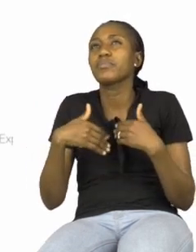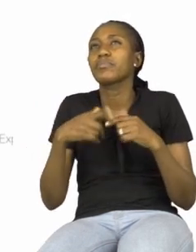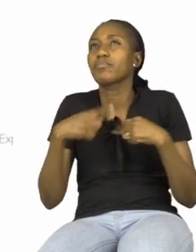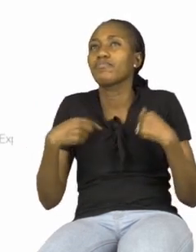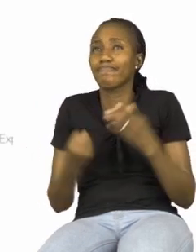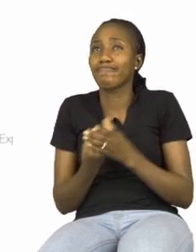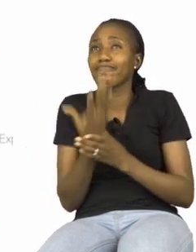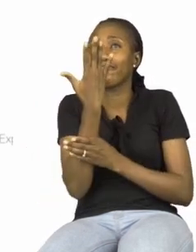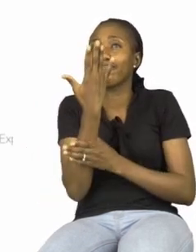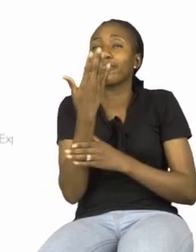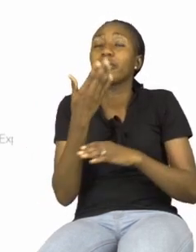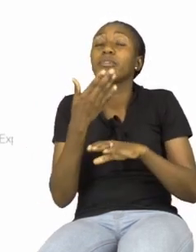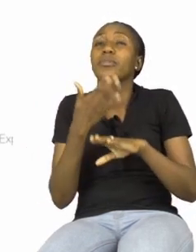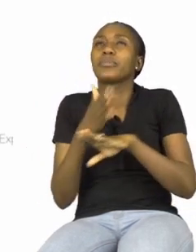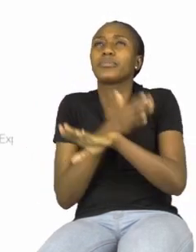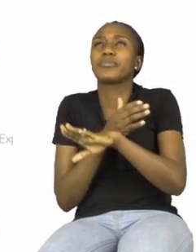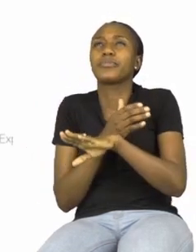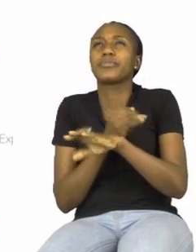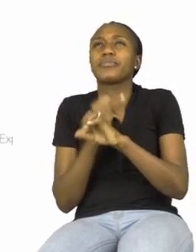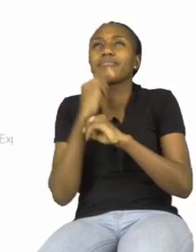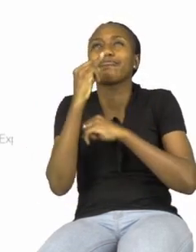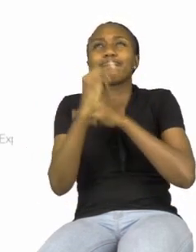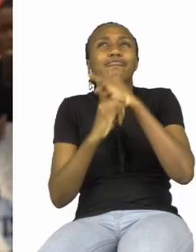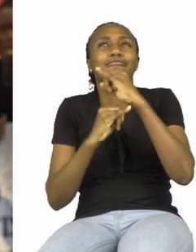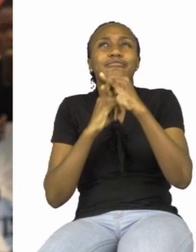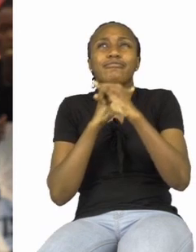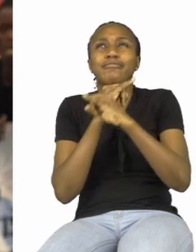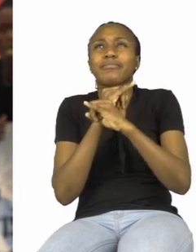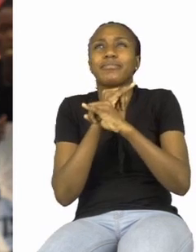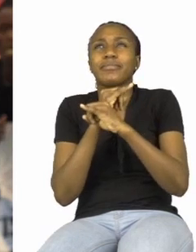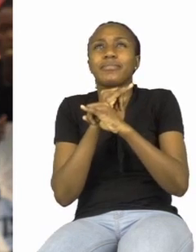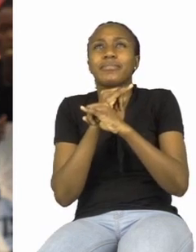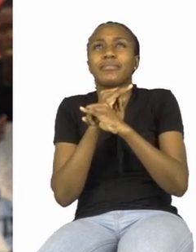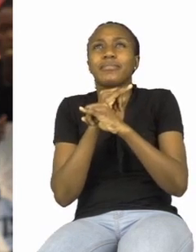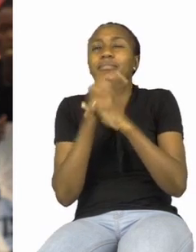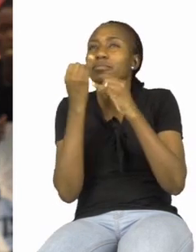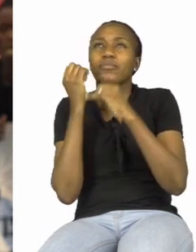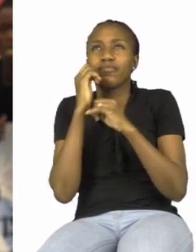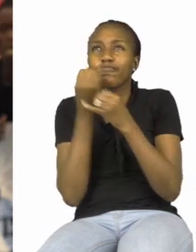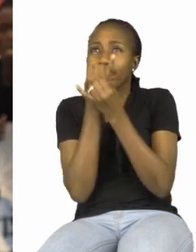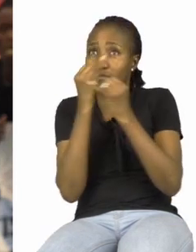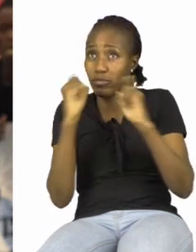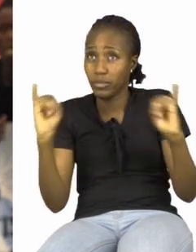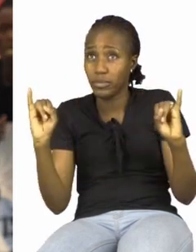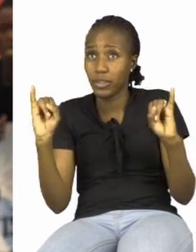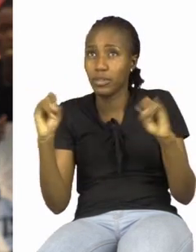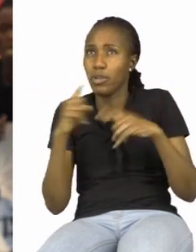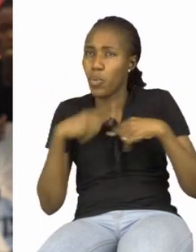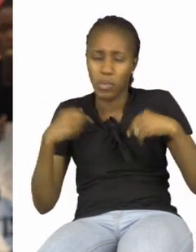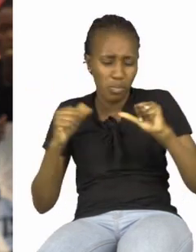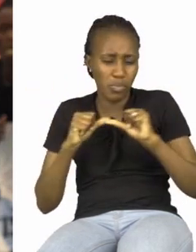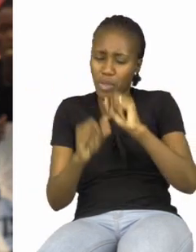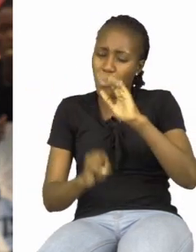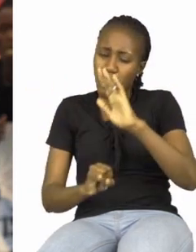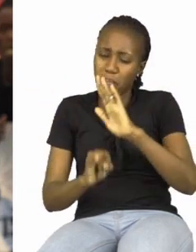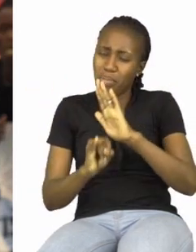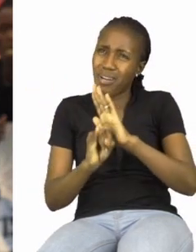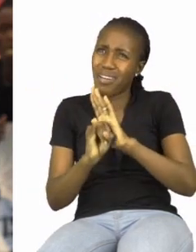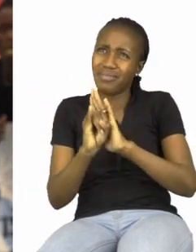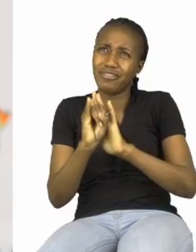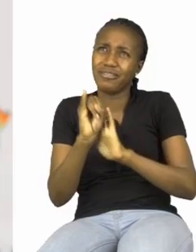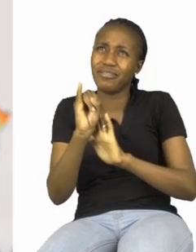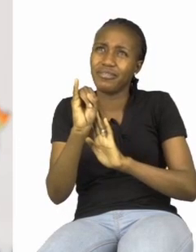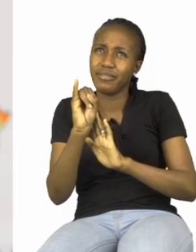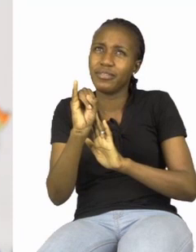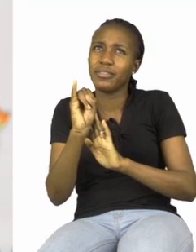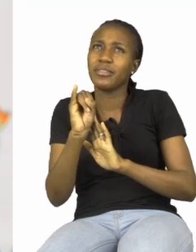before independence, and since independence, I think we've flourished. As all sports codes in Namibia, from a